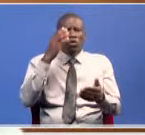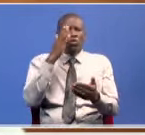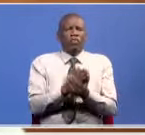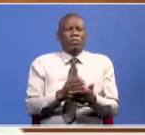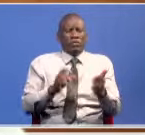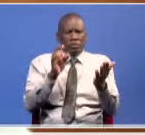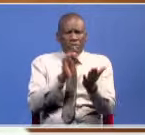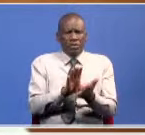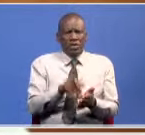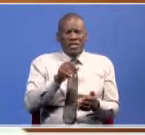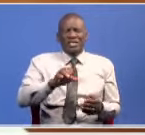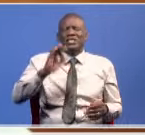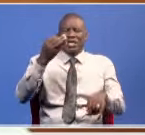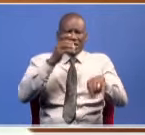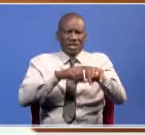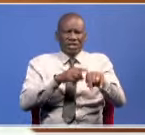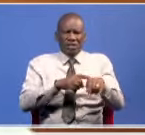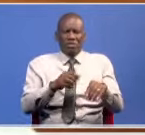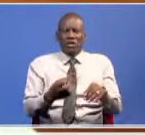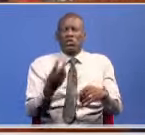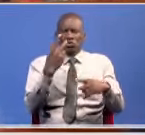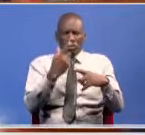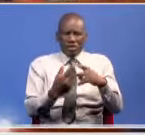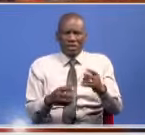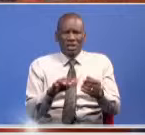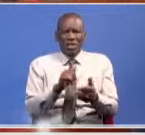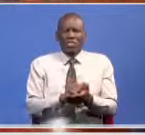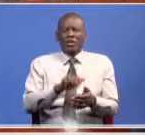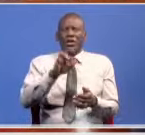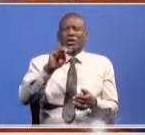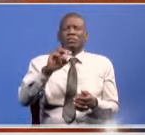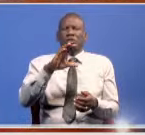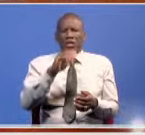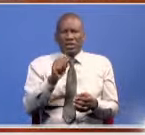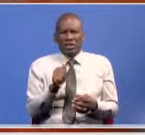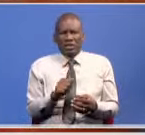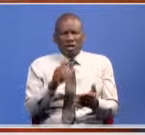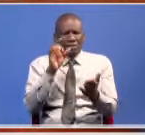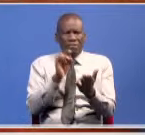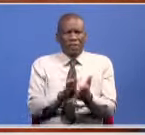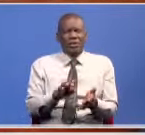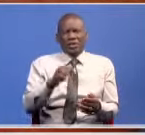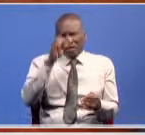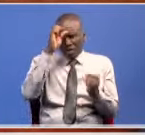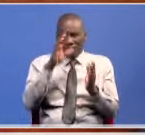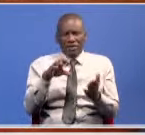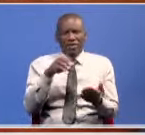the third time in 2 years that MCAs are impeaching Mwangaza.